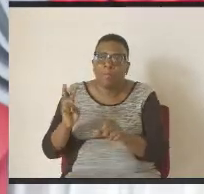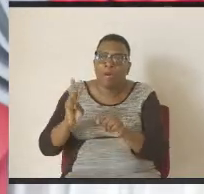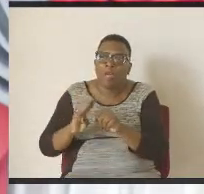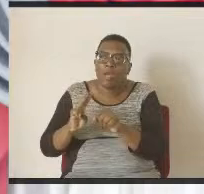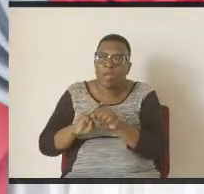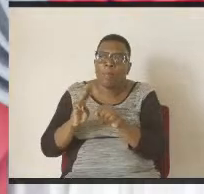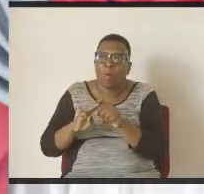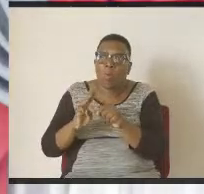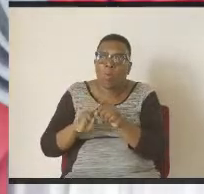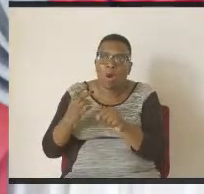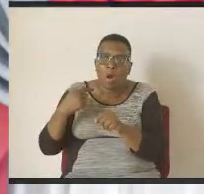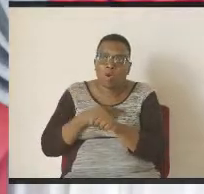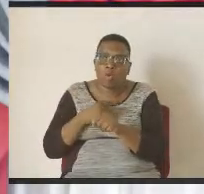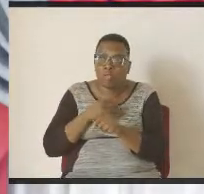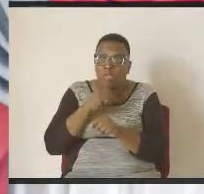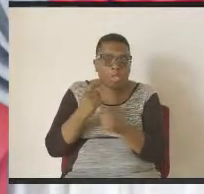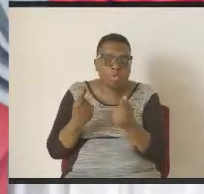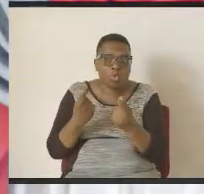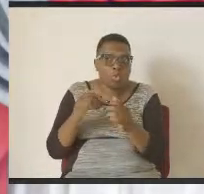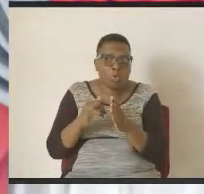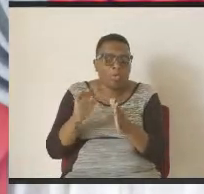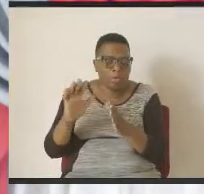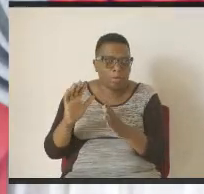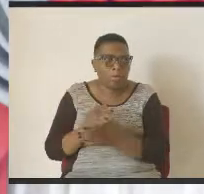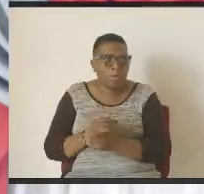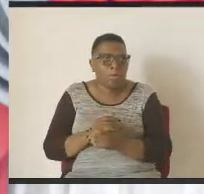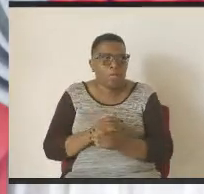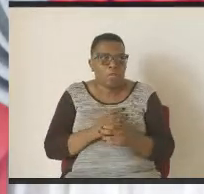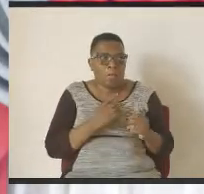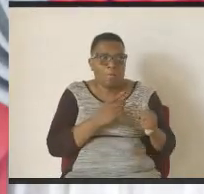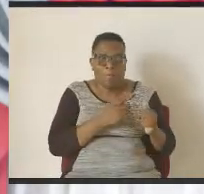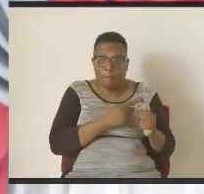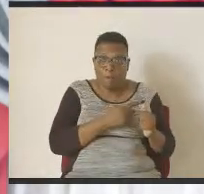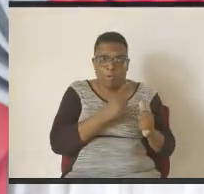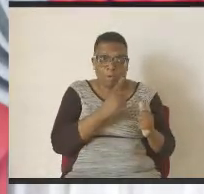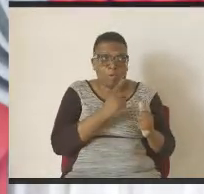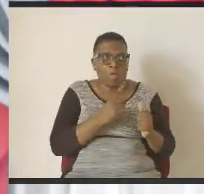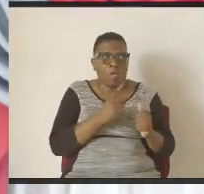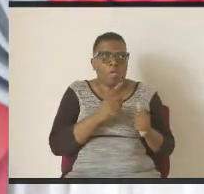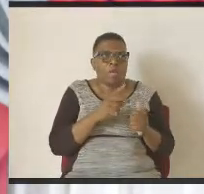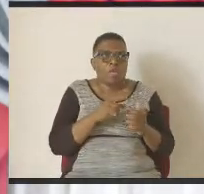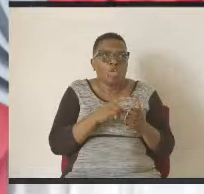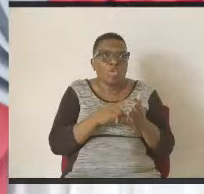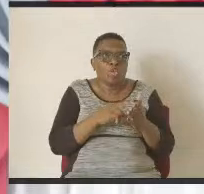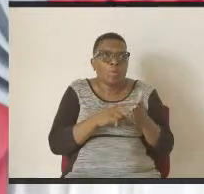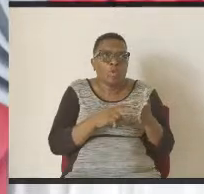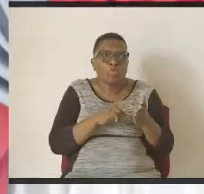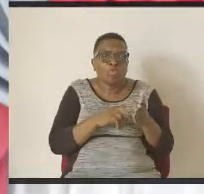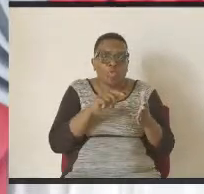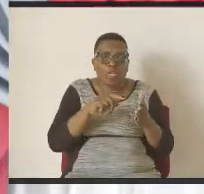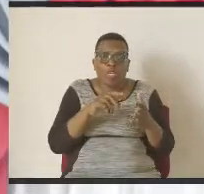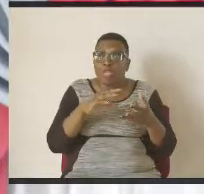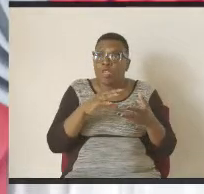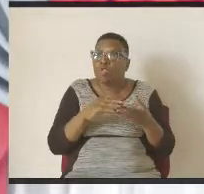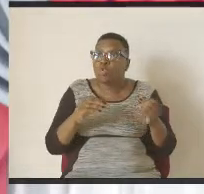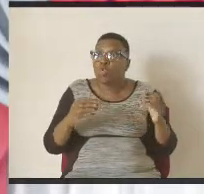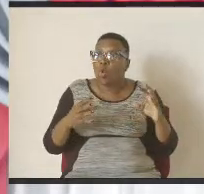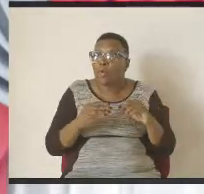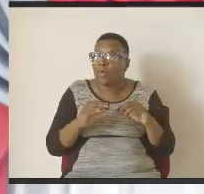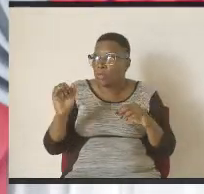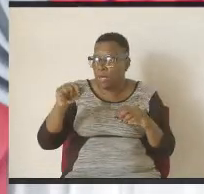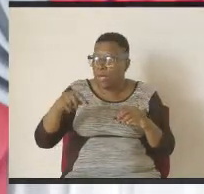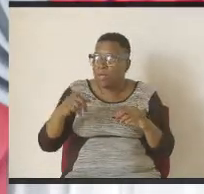is that we need to read these highly selective stories, like the one we read this